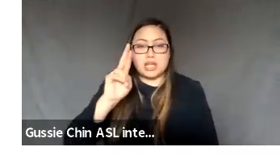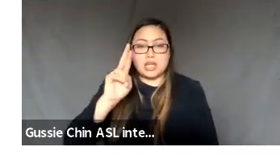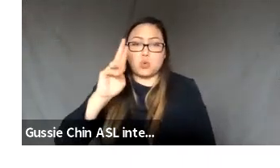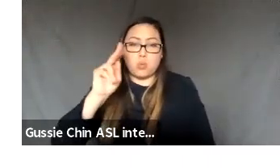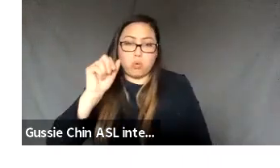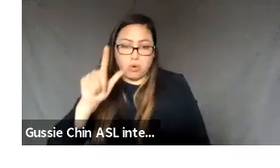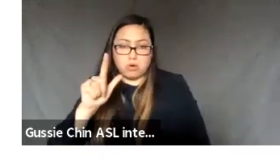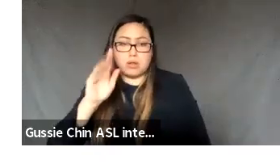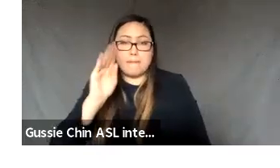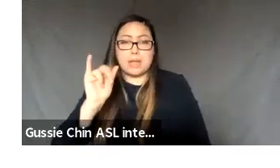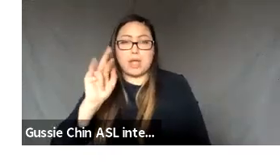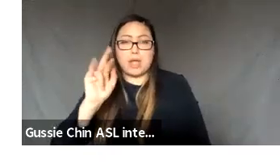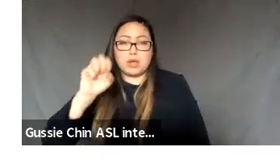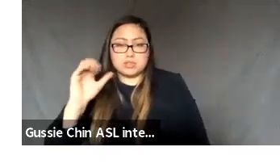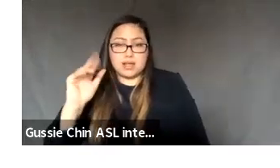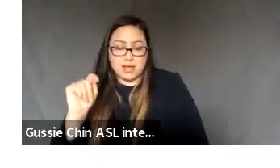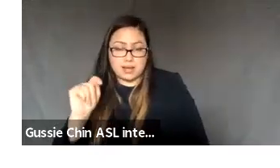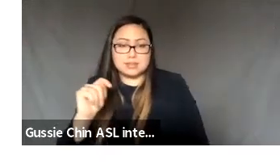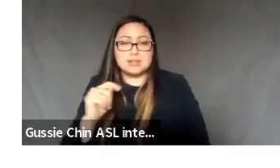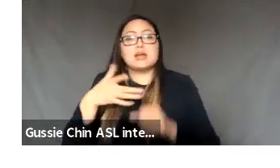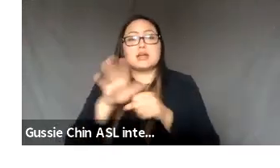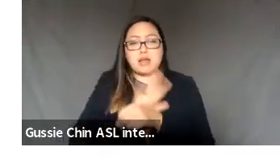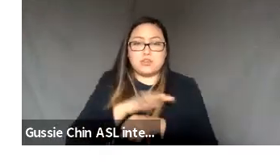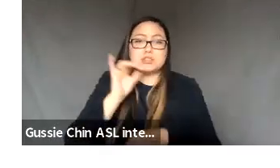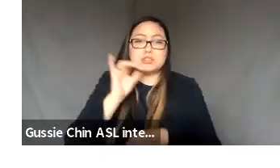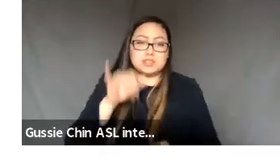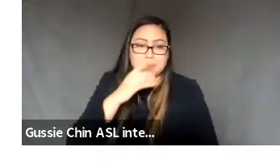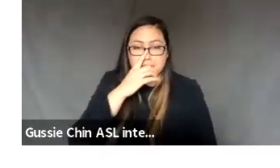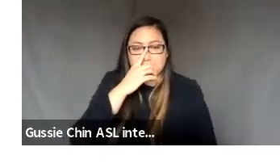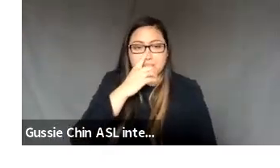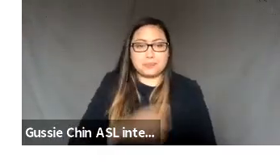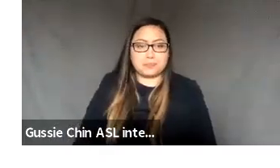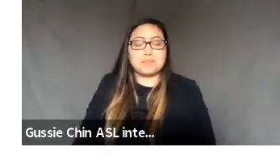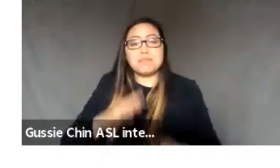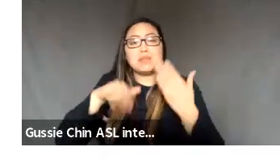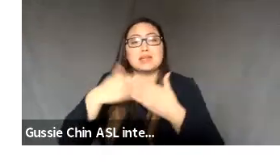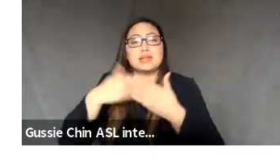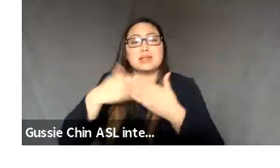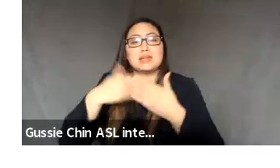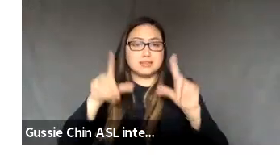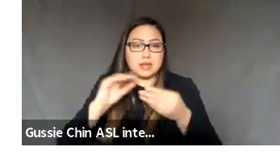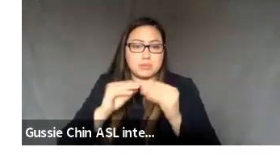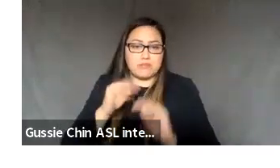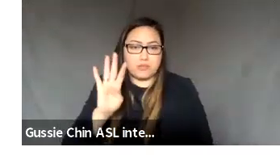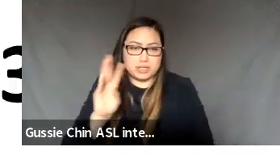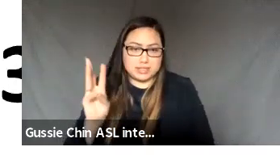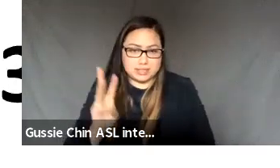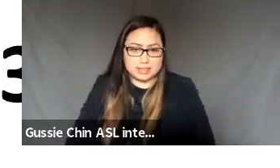well. Okay, so let's move on to the next slide, slide number 46.